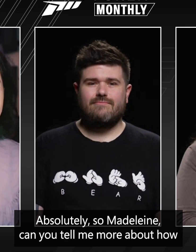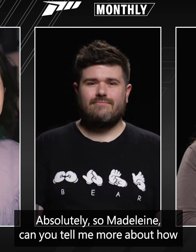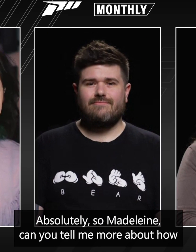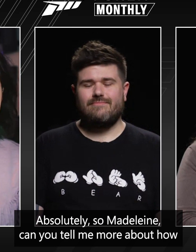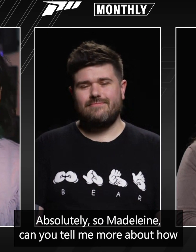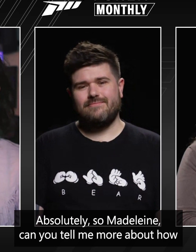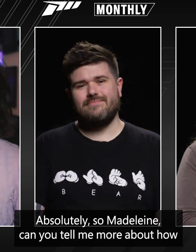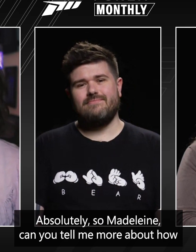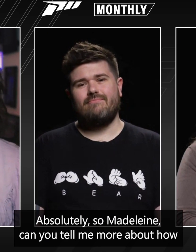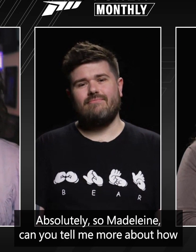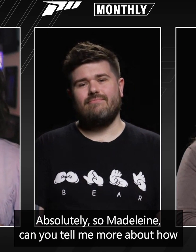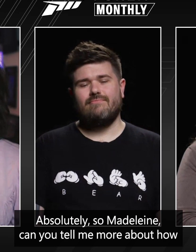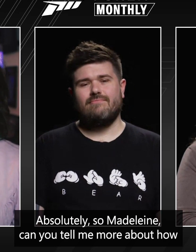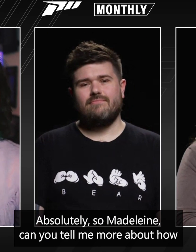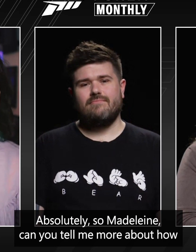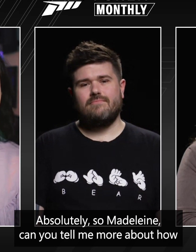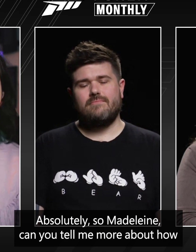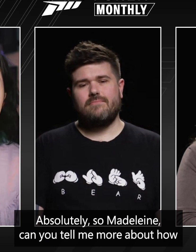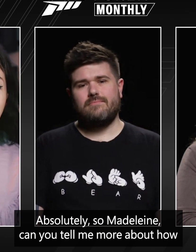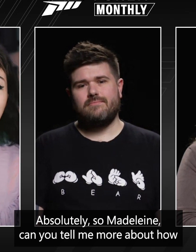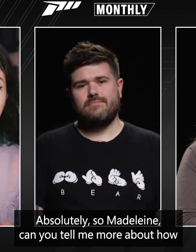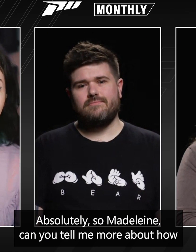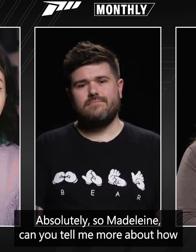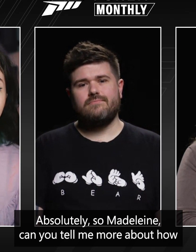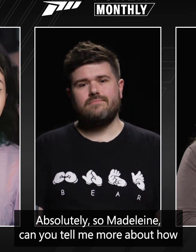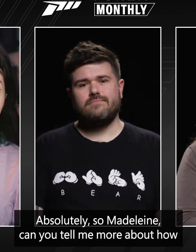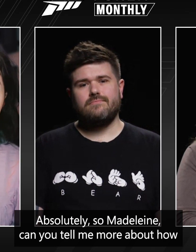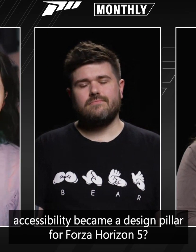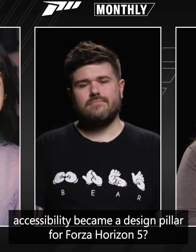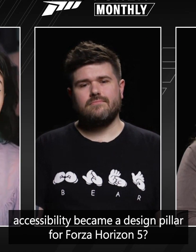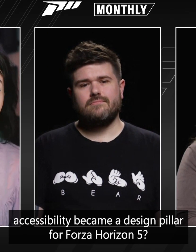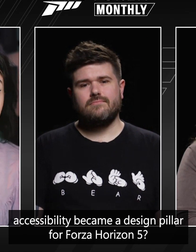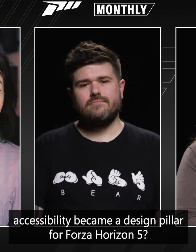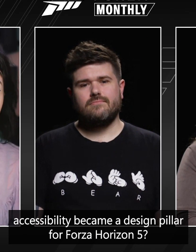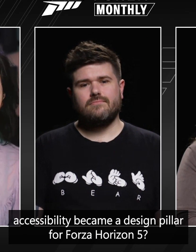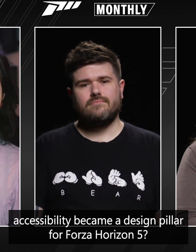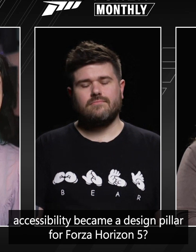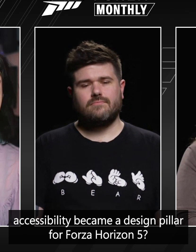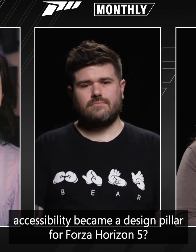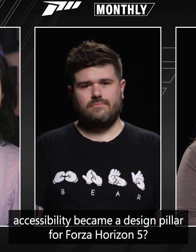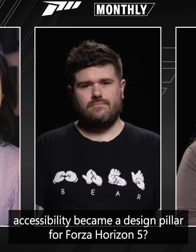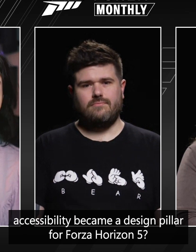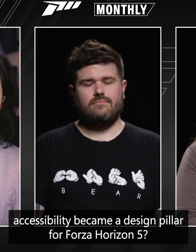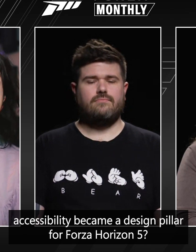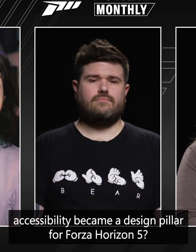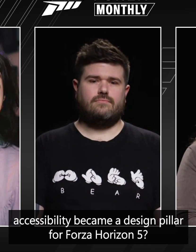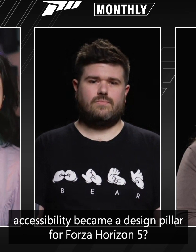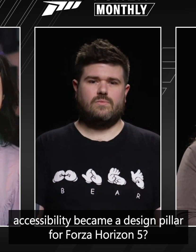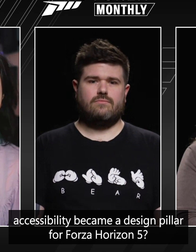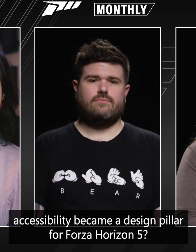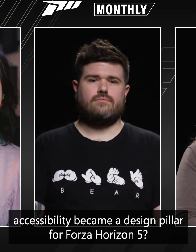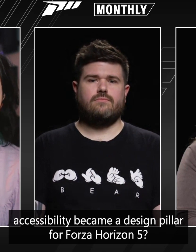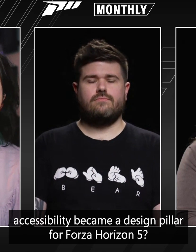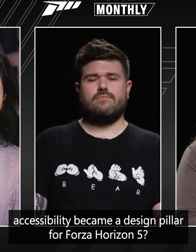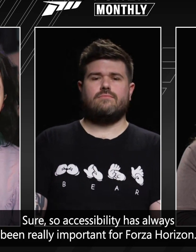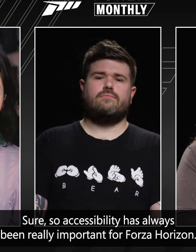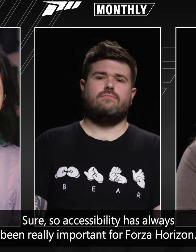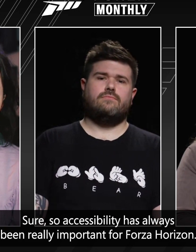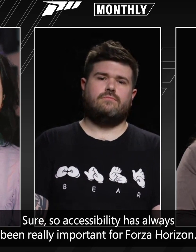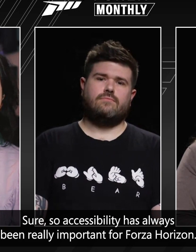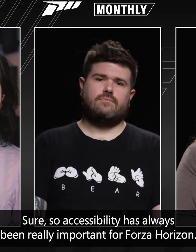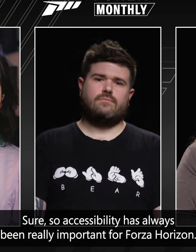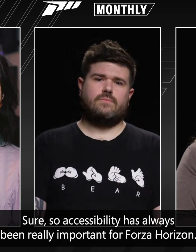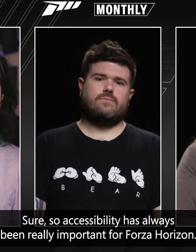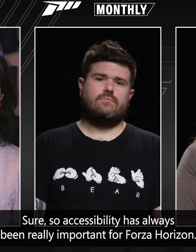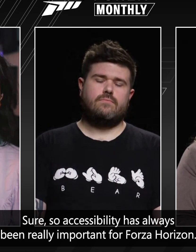amazing. Absolutely. Madeleine, could you tell me more about how accessibility became a design pillar for Forza Horizon 5?